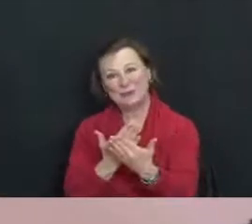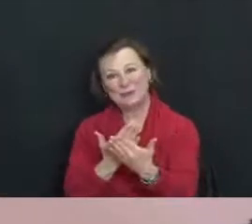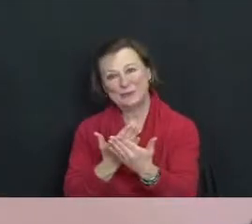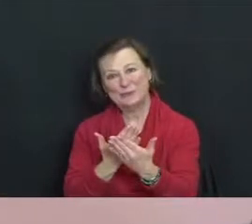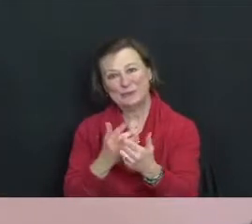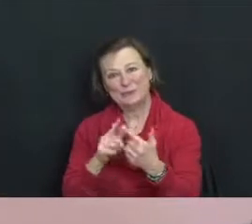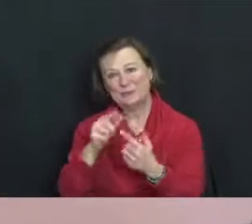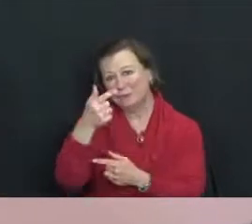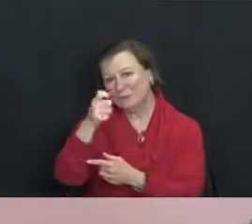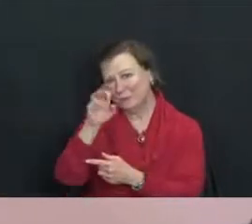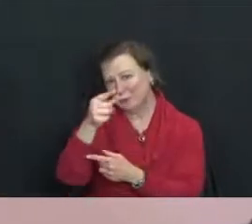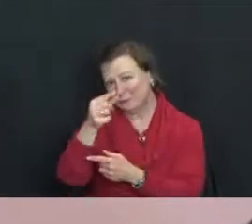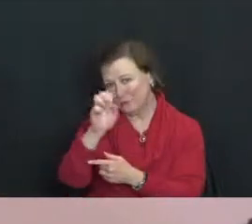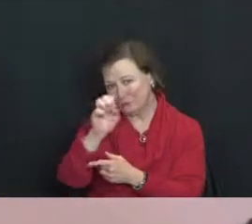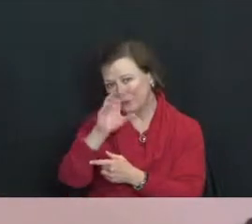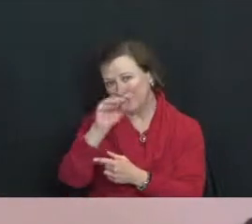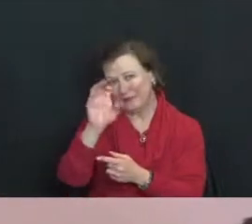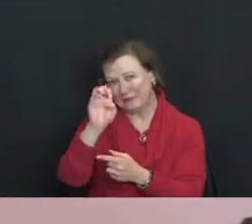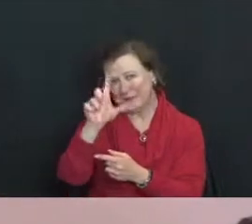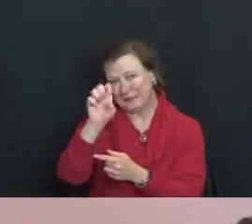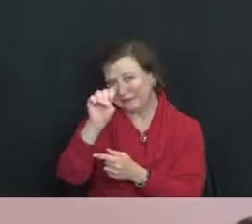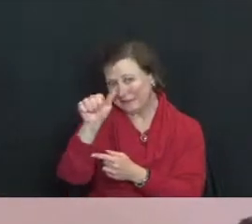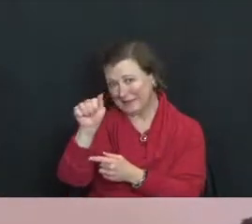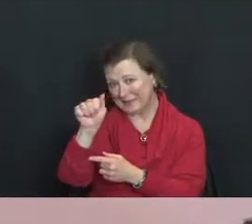to George and Elsa Struble.